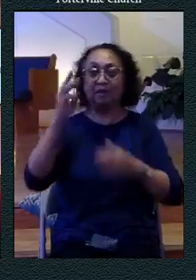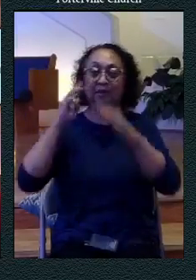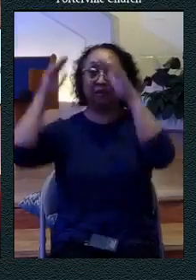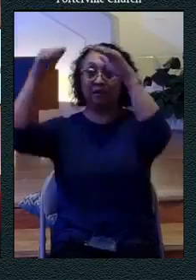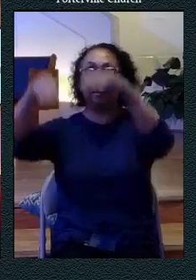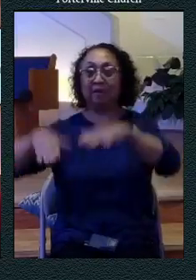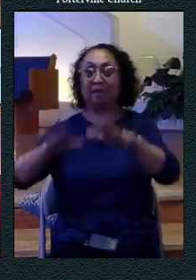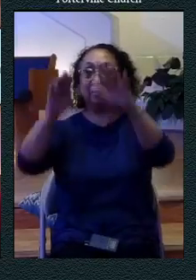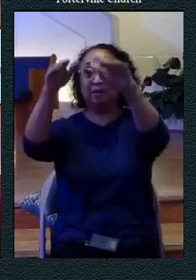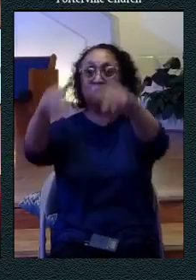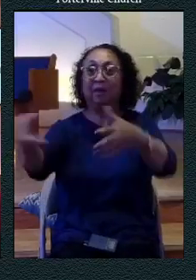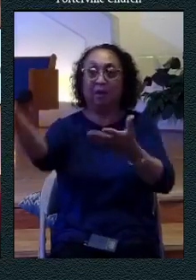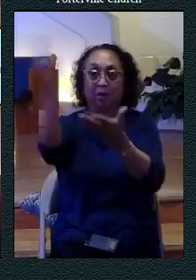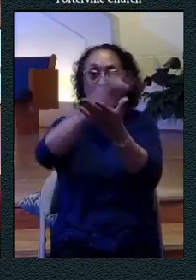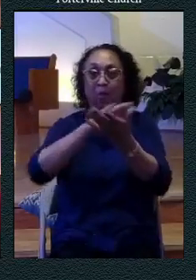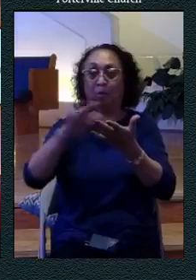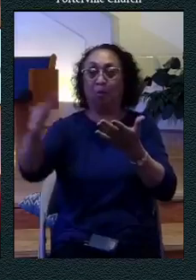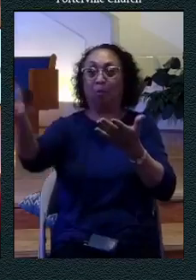sea.